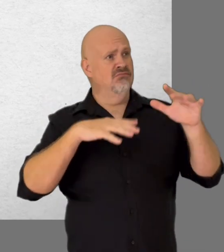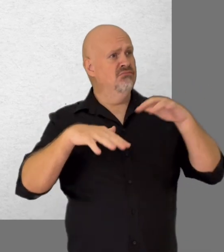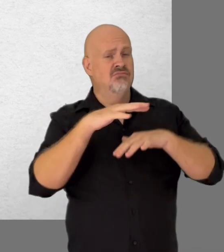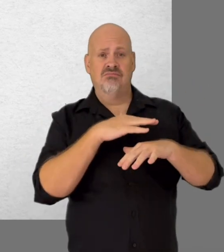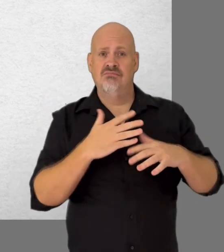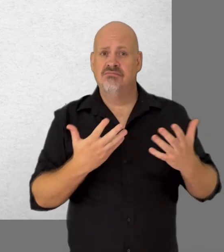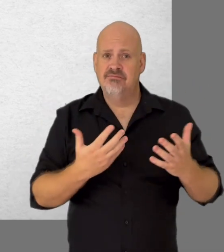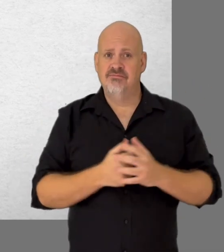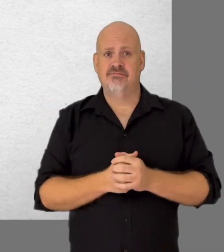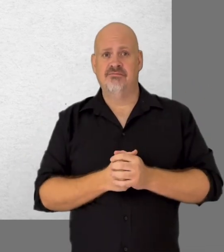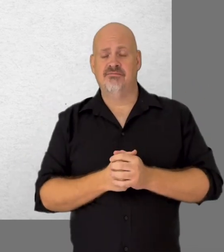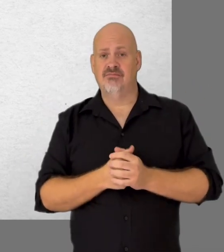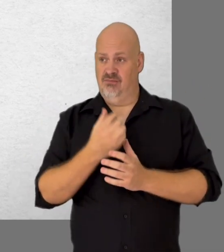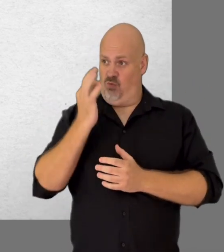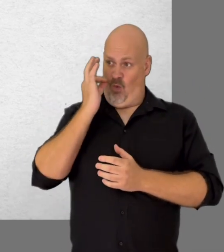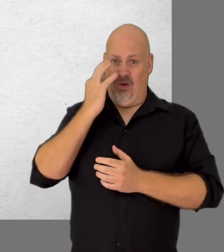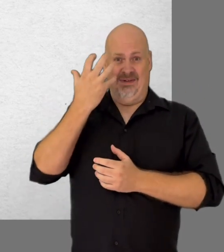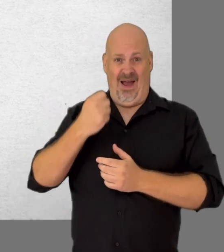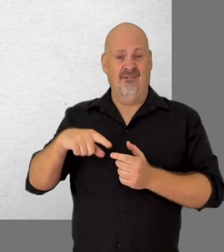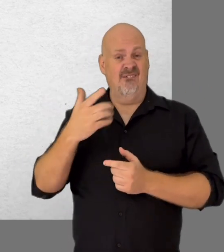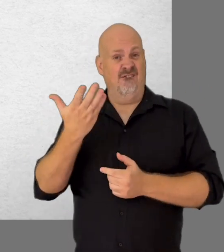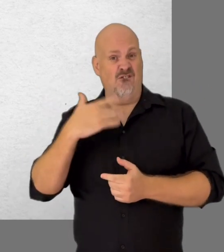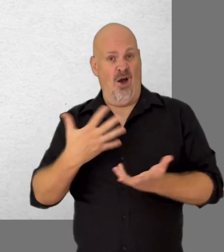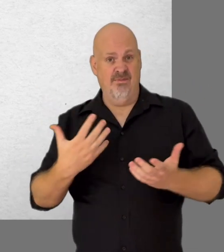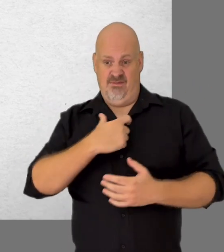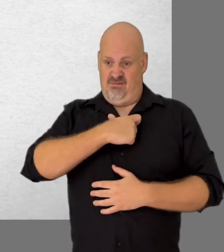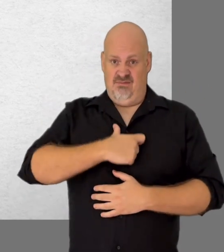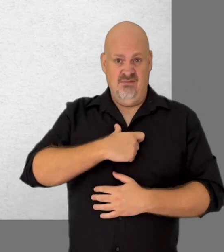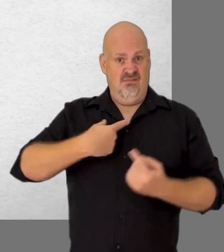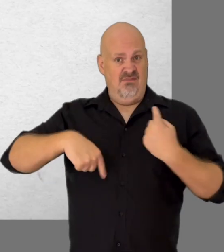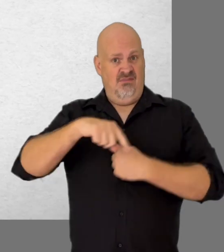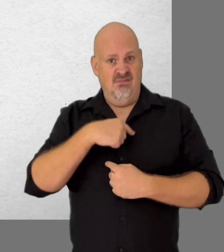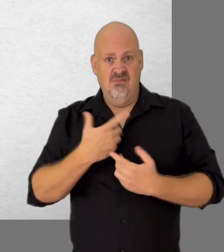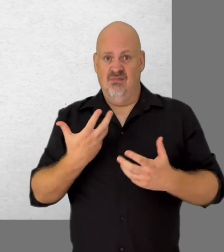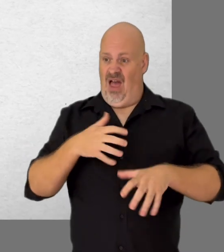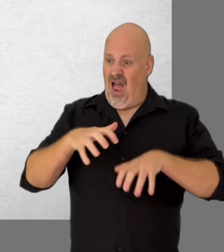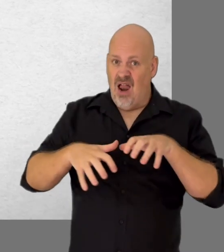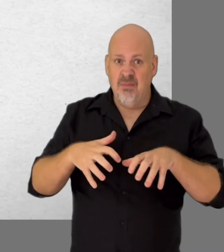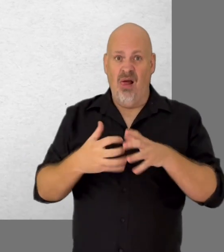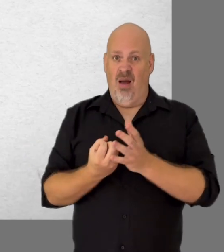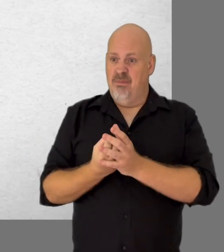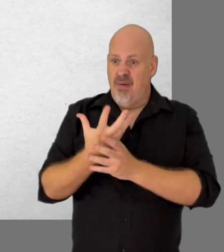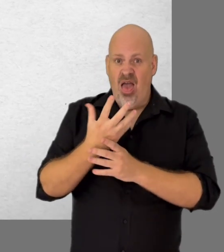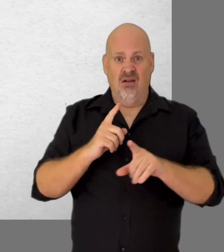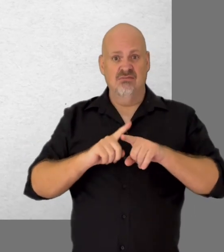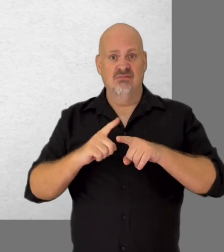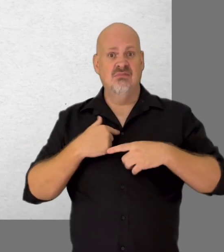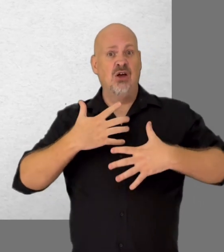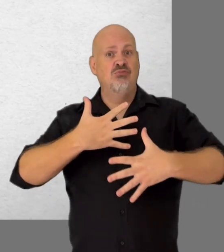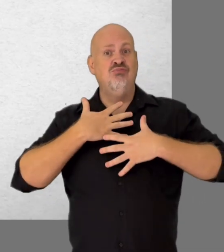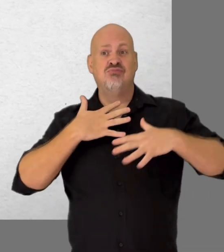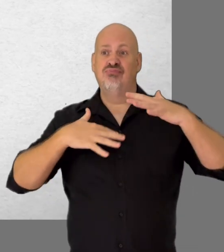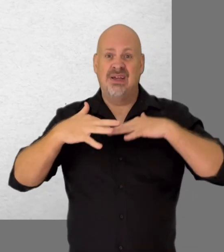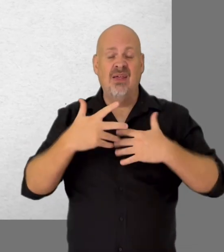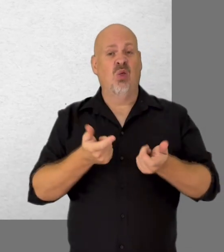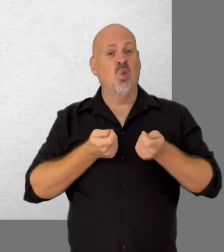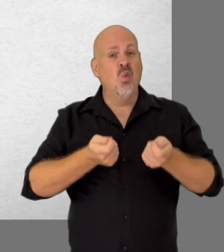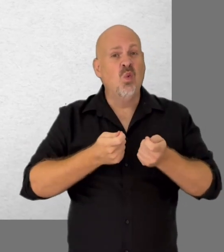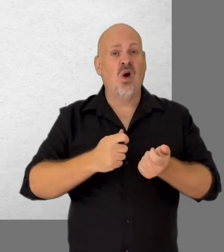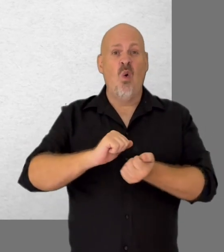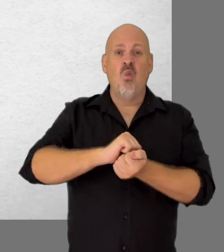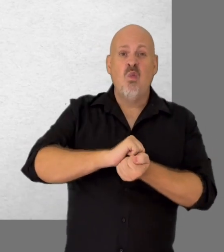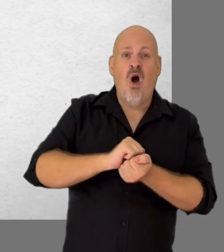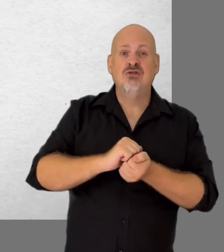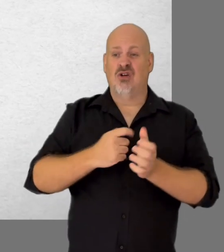spot. There is always water vapour in the air around us. We produce it when we breathe, along with any animals or plants in our